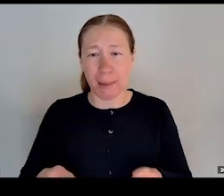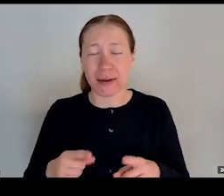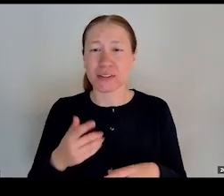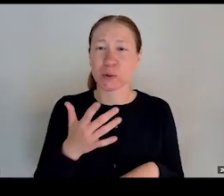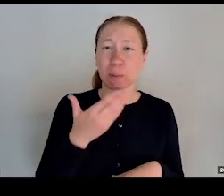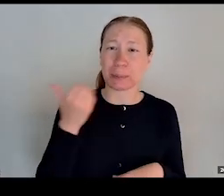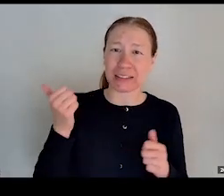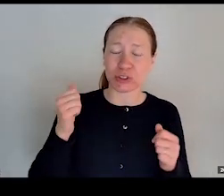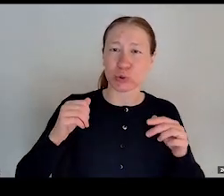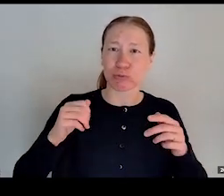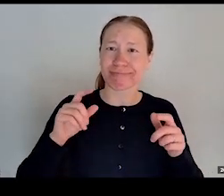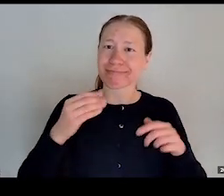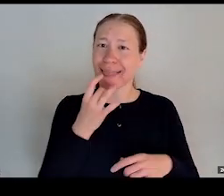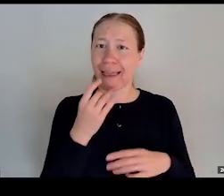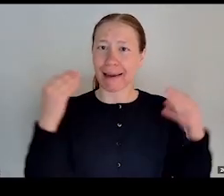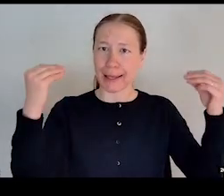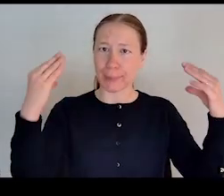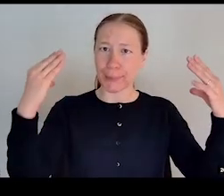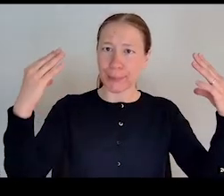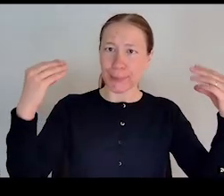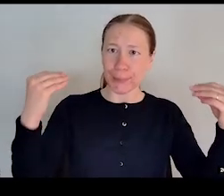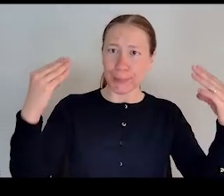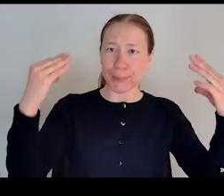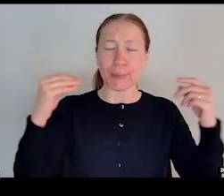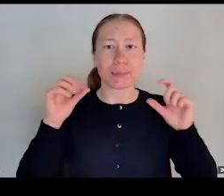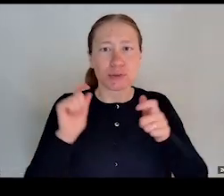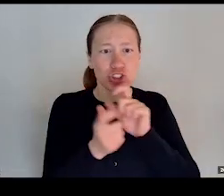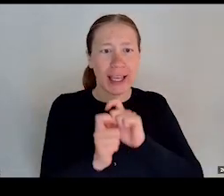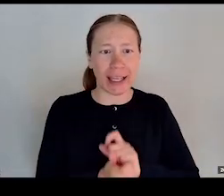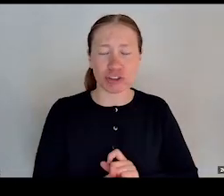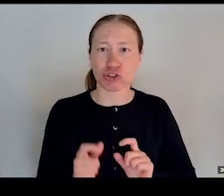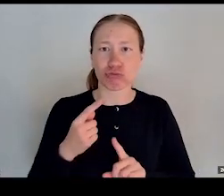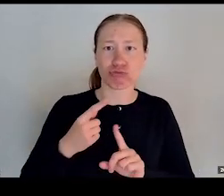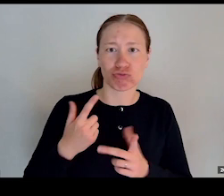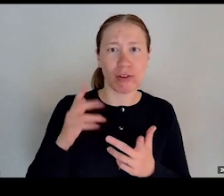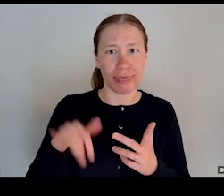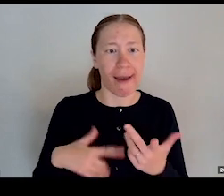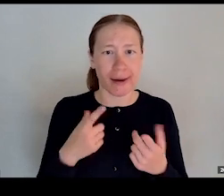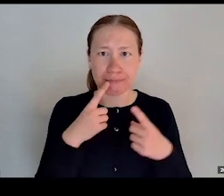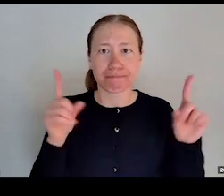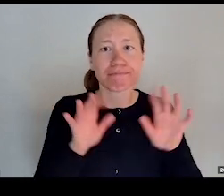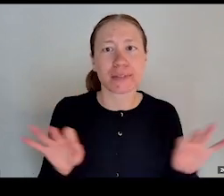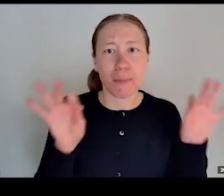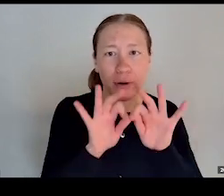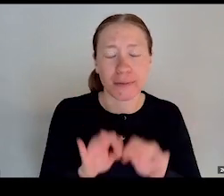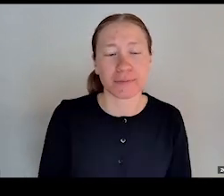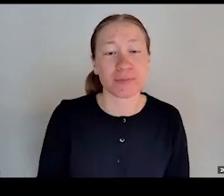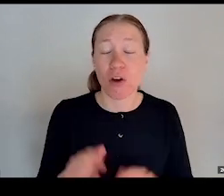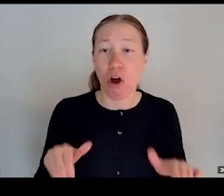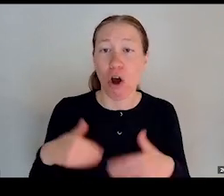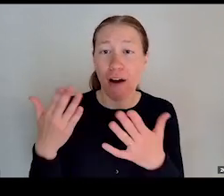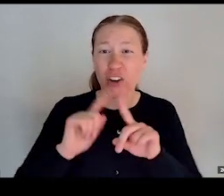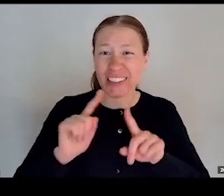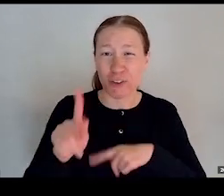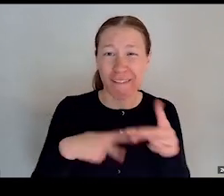help meet the needs of those who are attending and relaying their needs is really important. And then offering different types of spaces with intention,